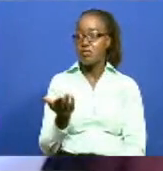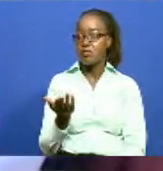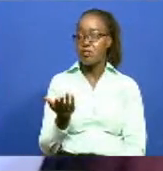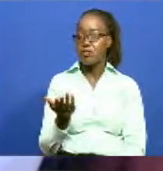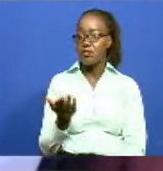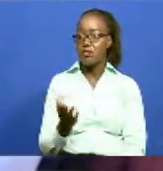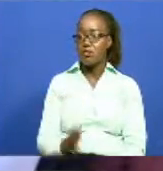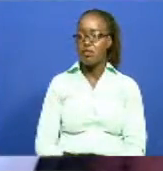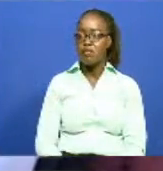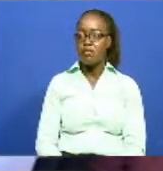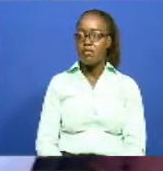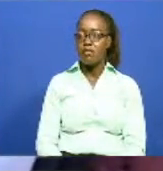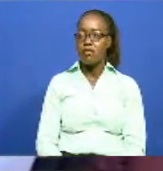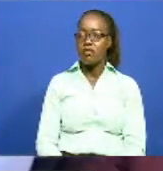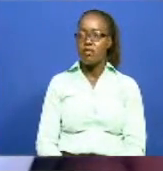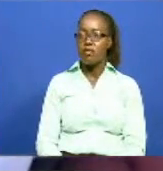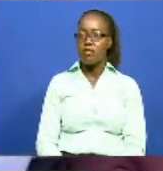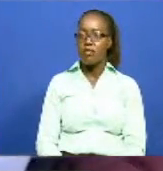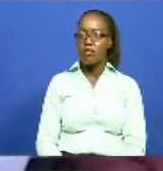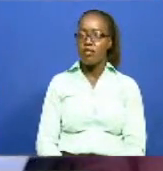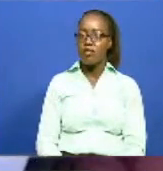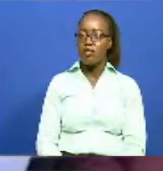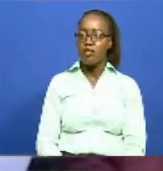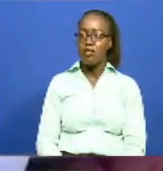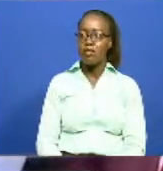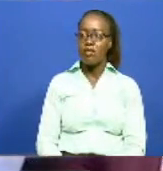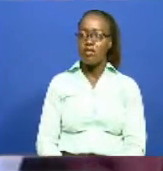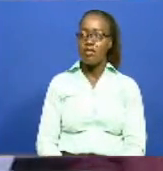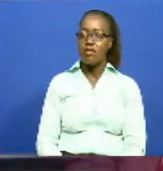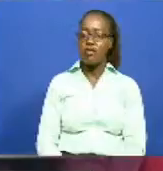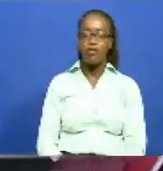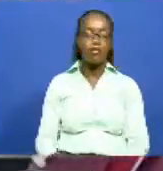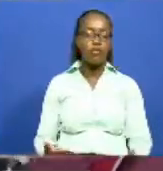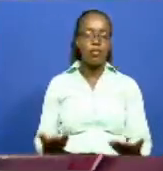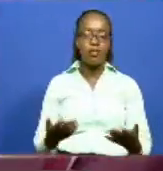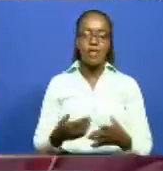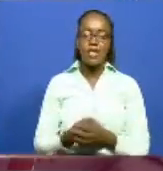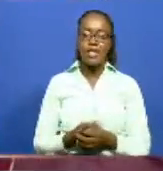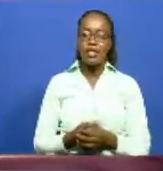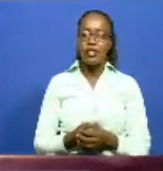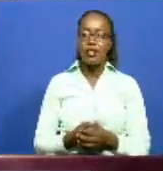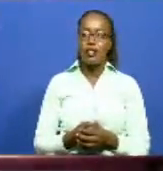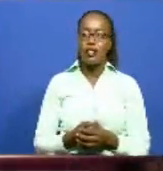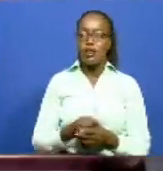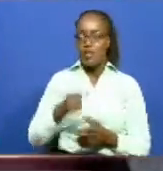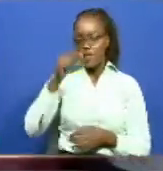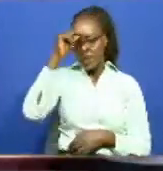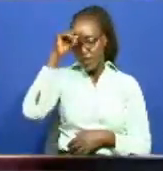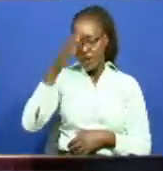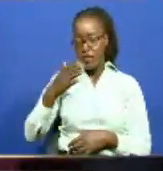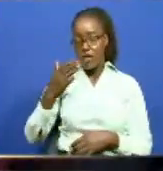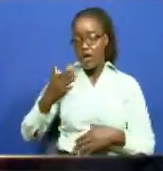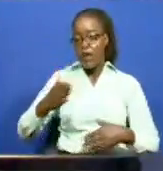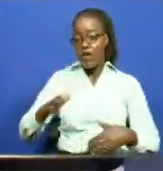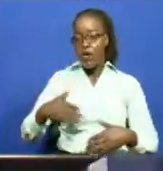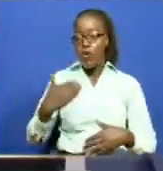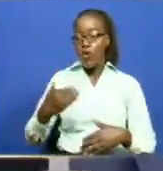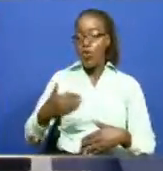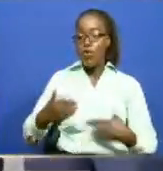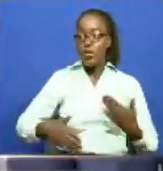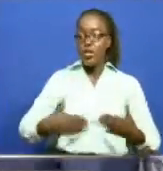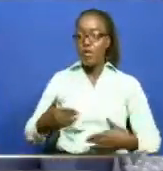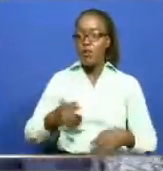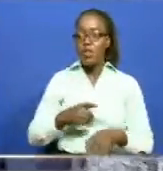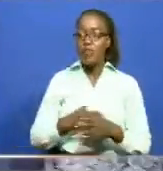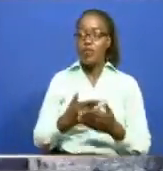Well, that sounds like a DG question, but I'll give it a stab. Governor Nyoro, we're always happy when we have the DG here because